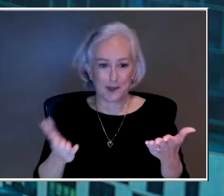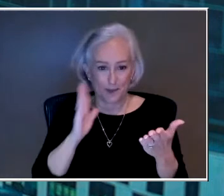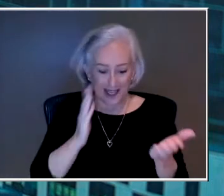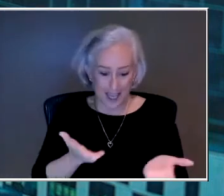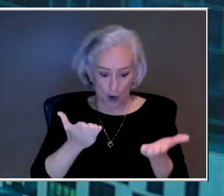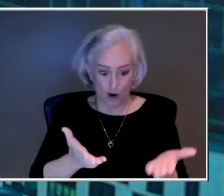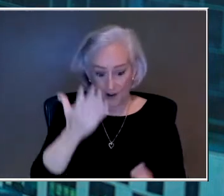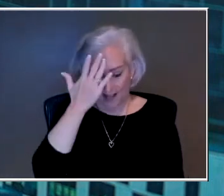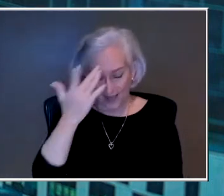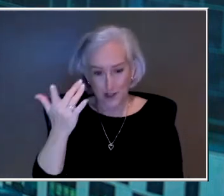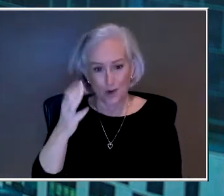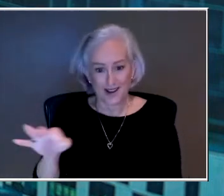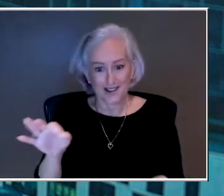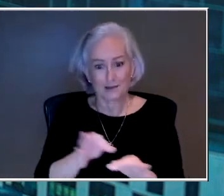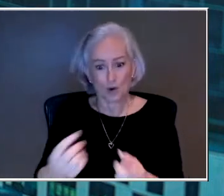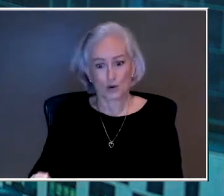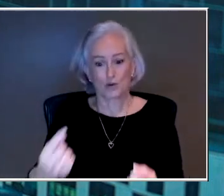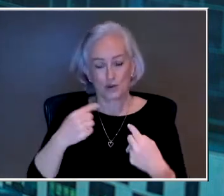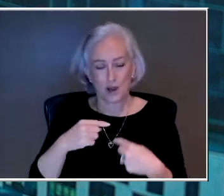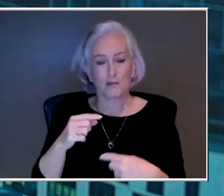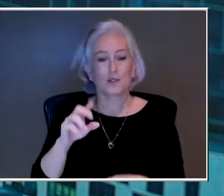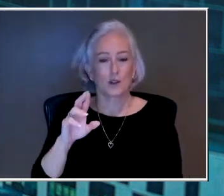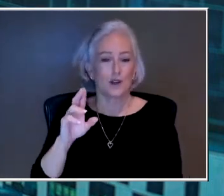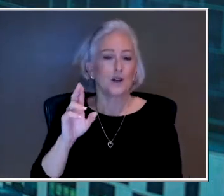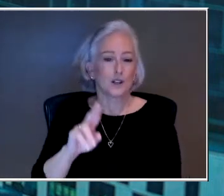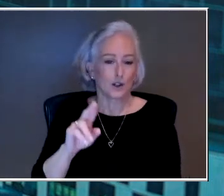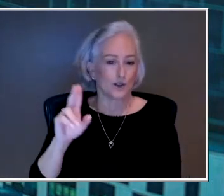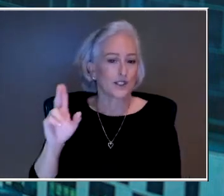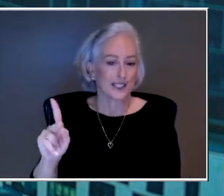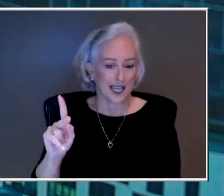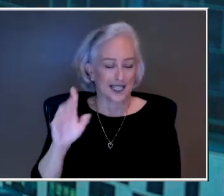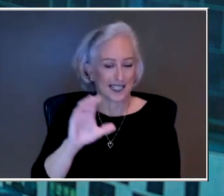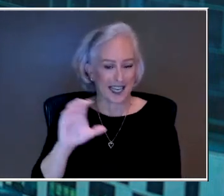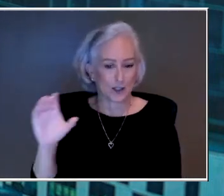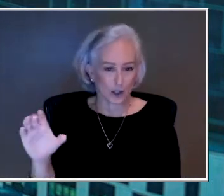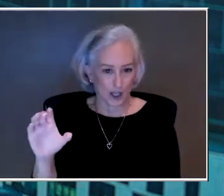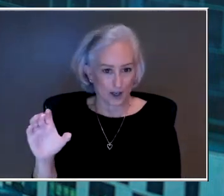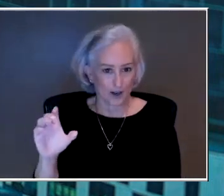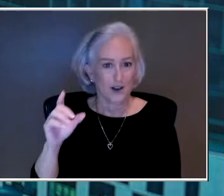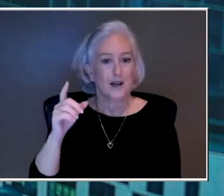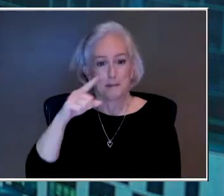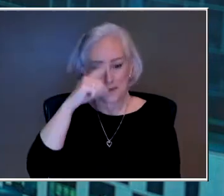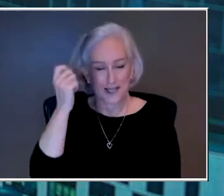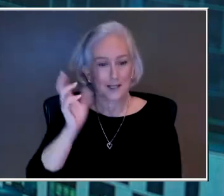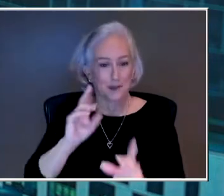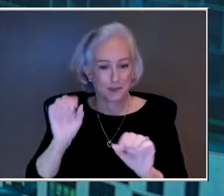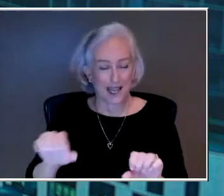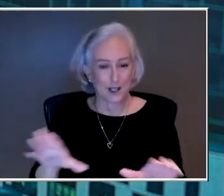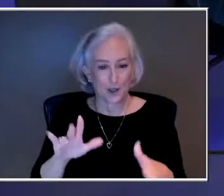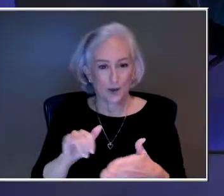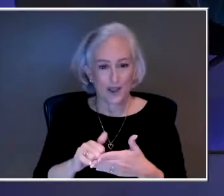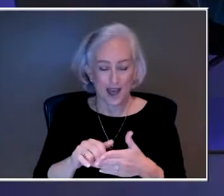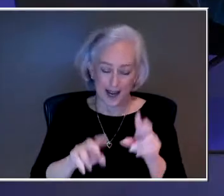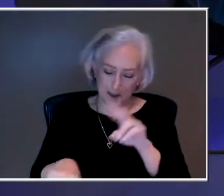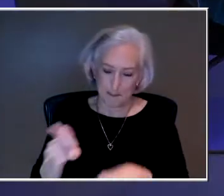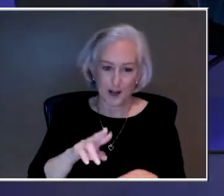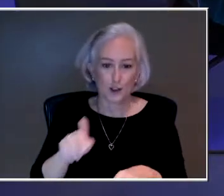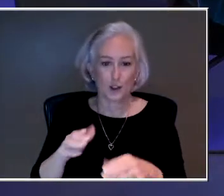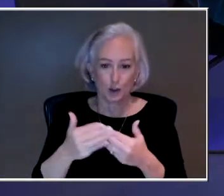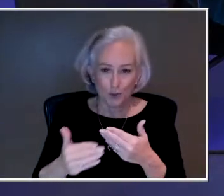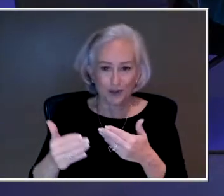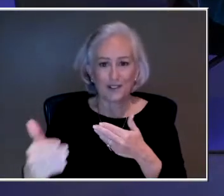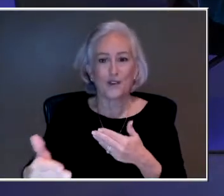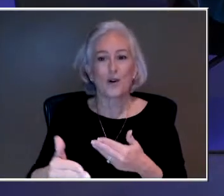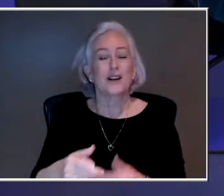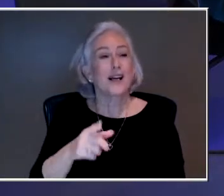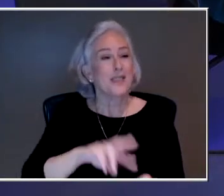coming to the University of Kansas Cancer Center, is having the people who can do this and can monitor you moving forward. So pick up the phone and call is what you're saying. I